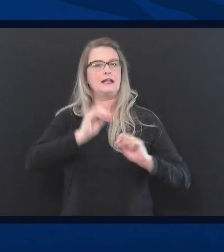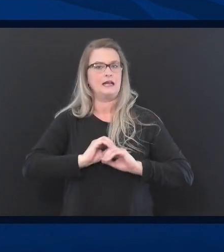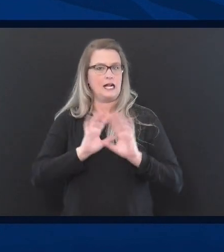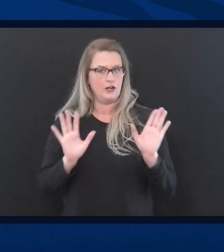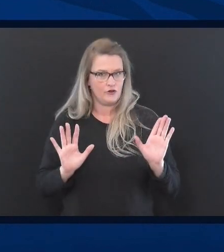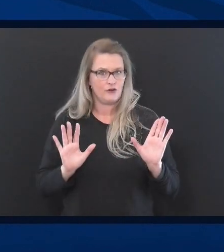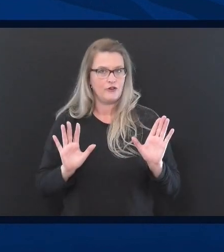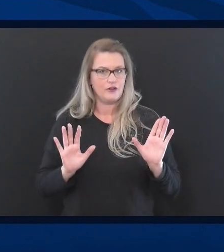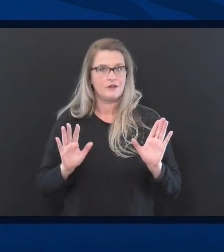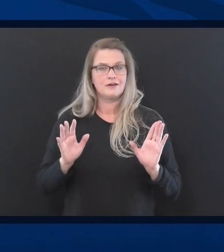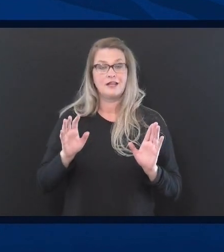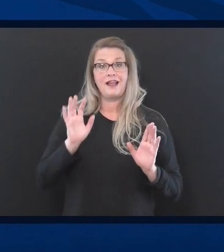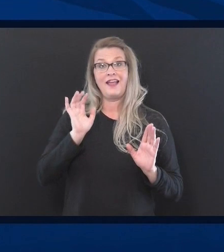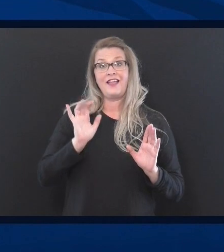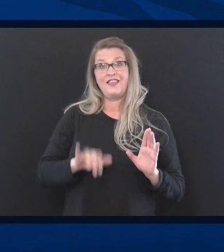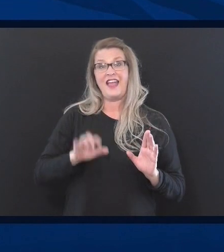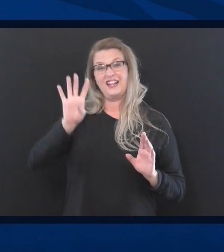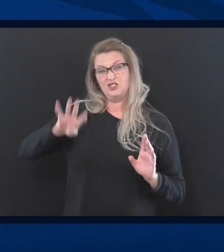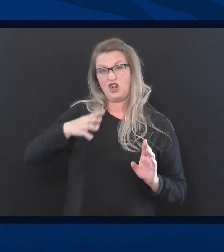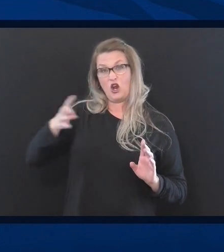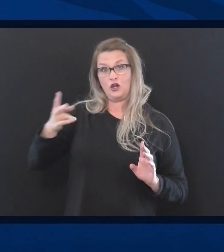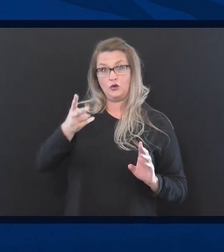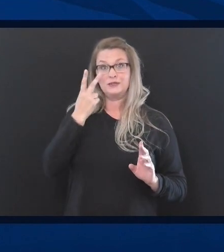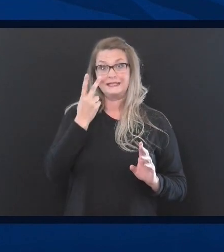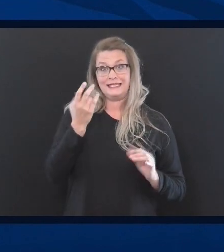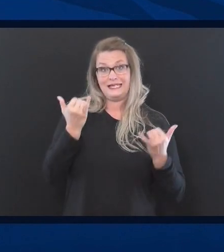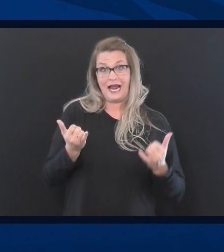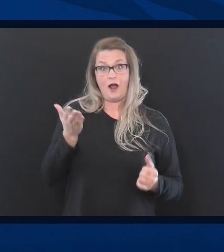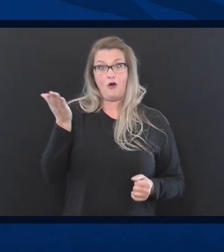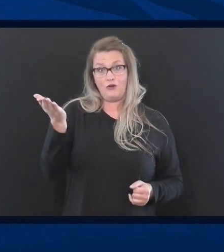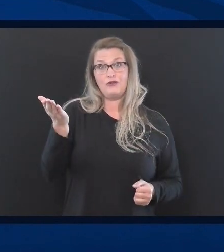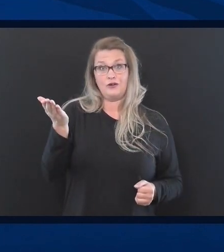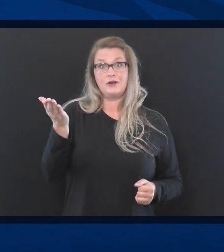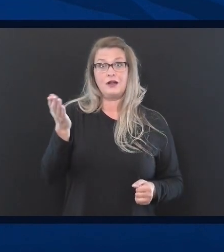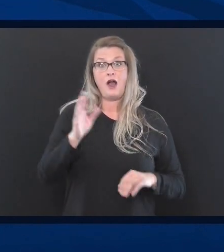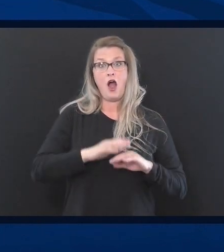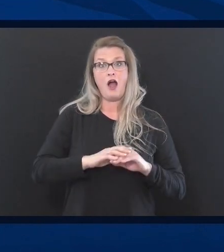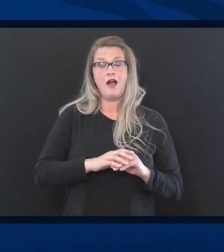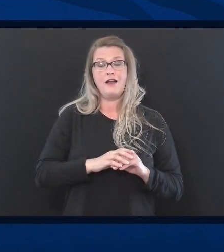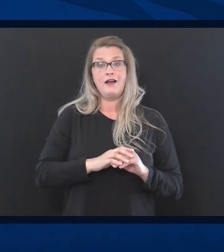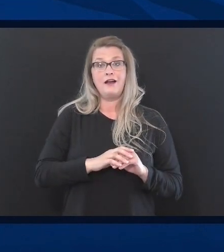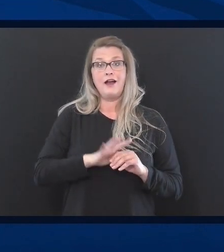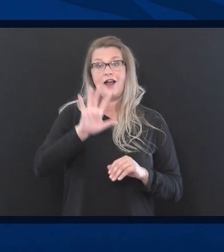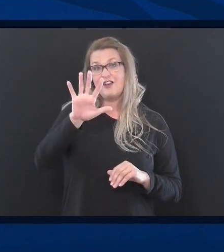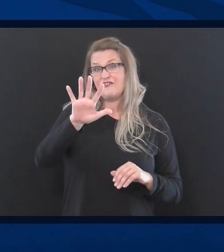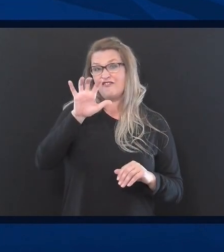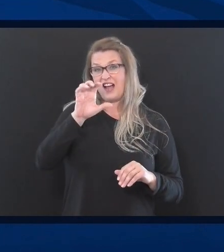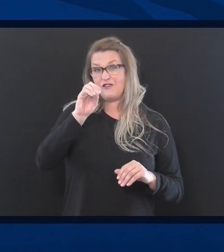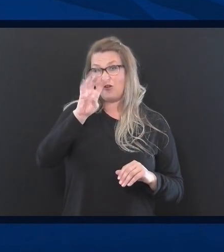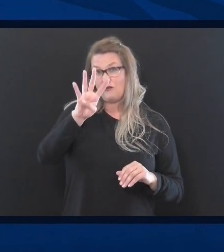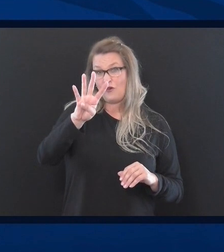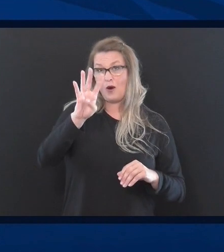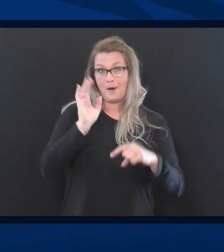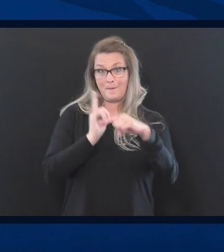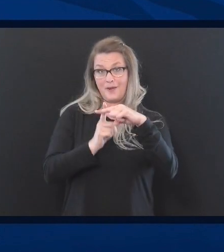going to go over the chart on the right really briefly, but of the 504